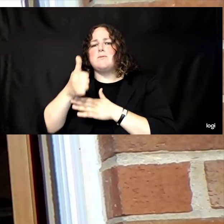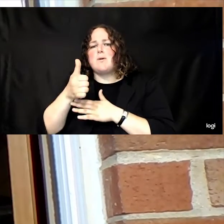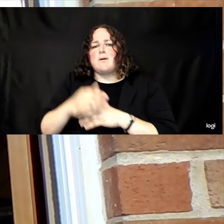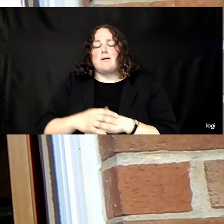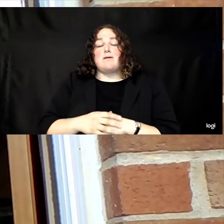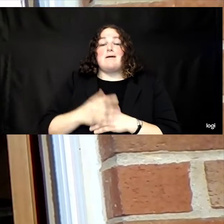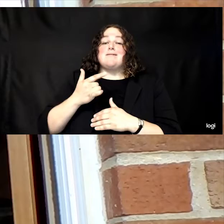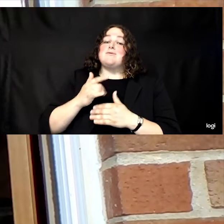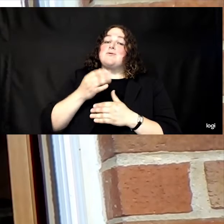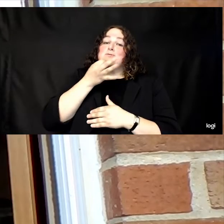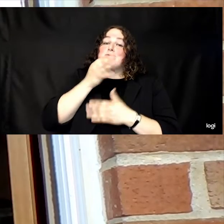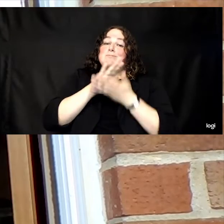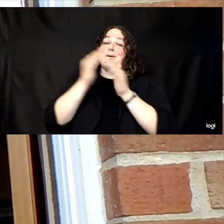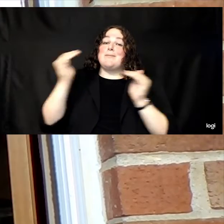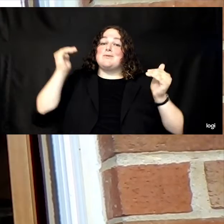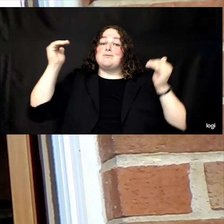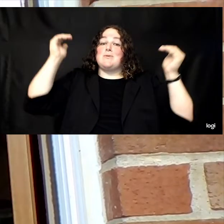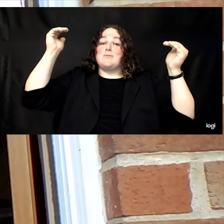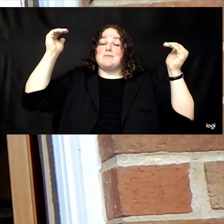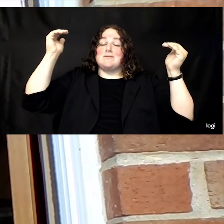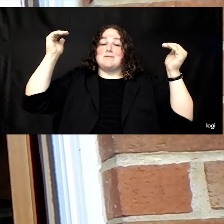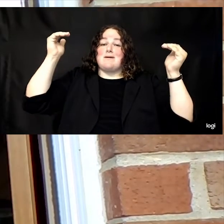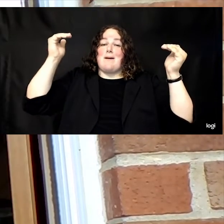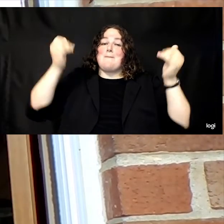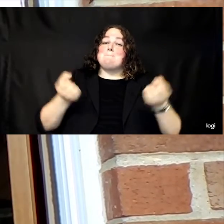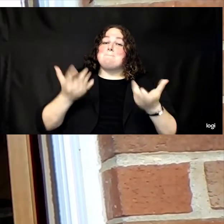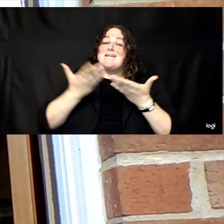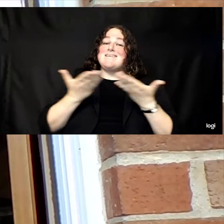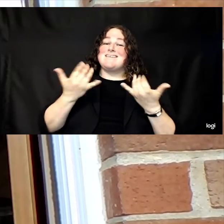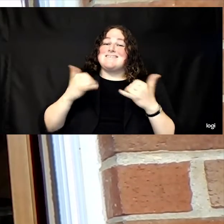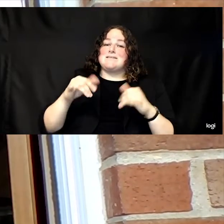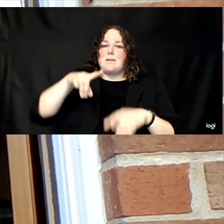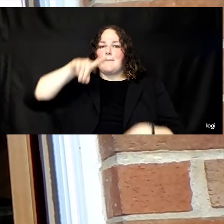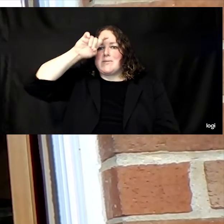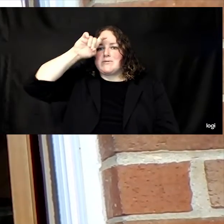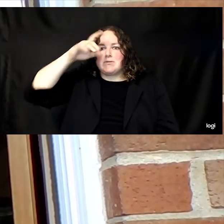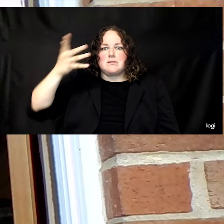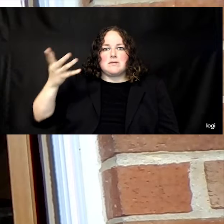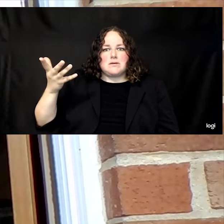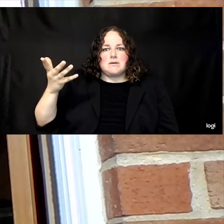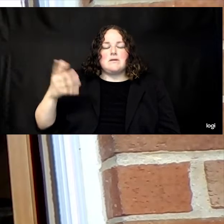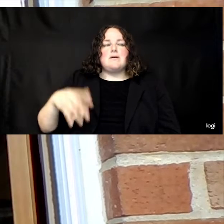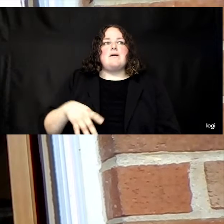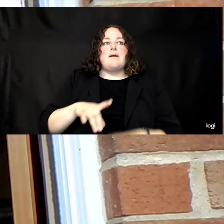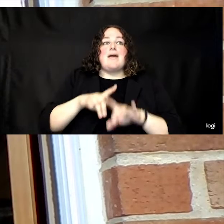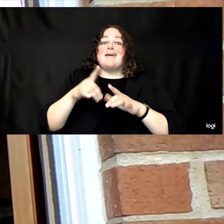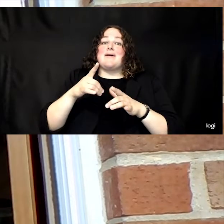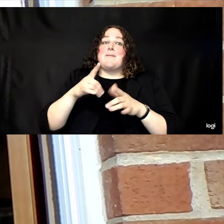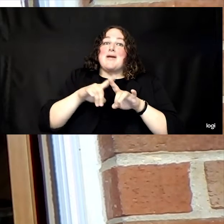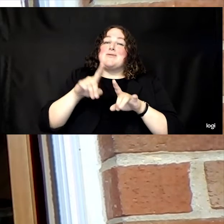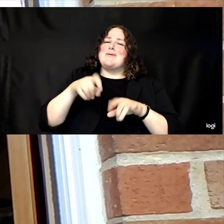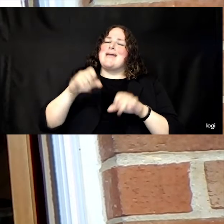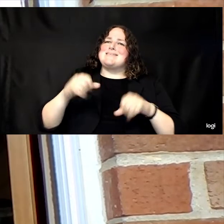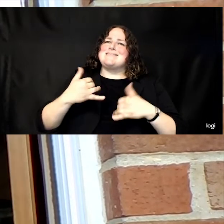still a mystery to us. But we can still say, I don't know, I'll get back to you. It comes in handy when your parents kick you